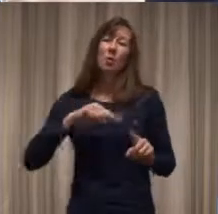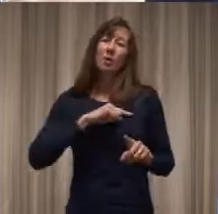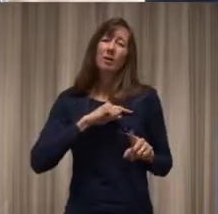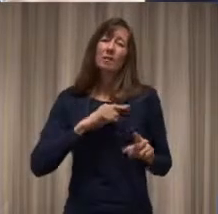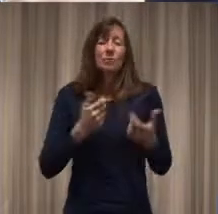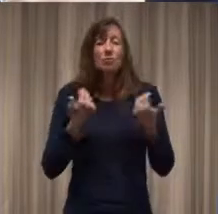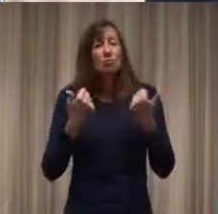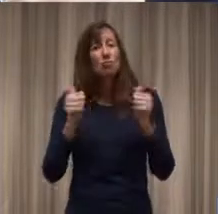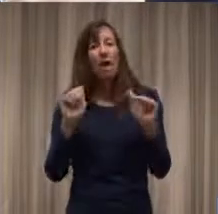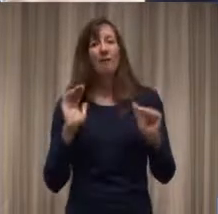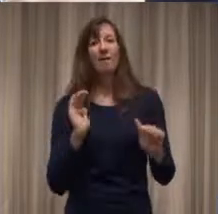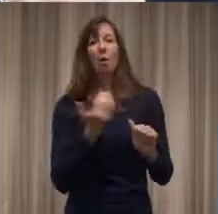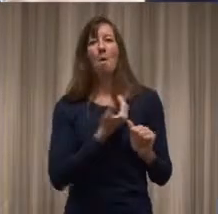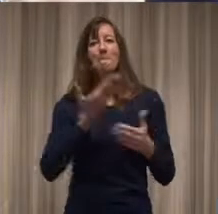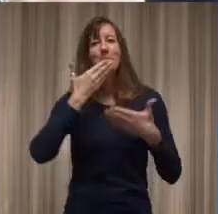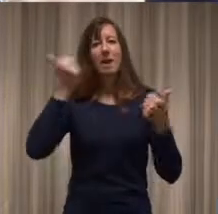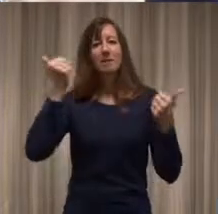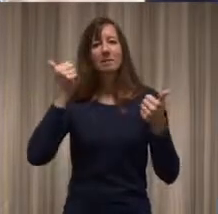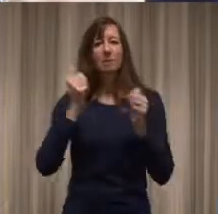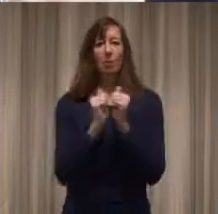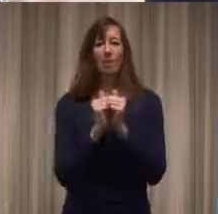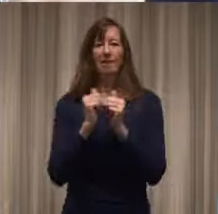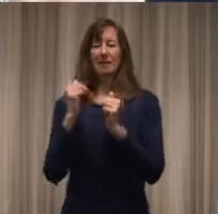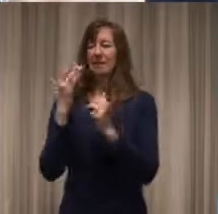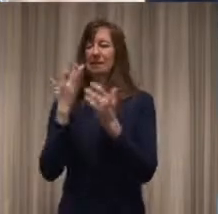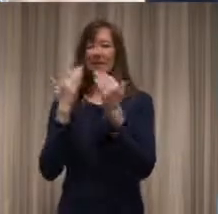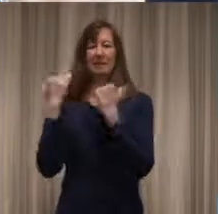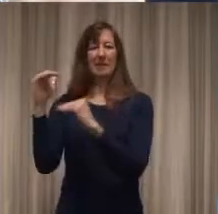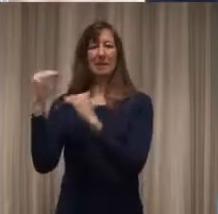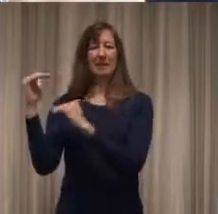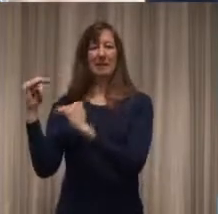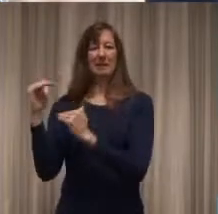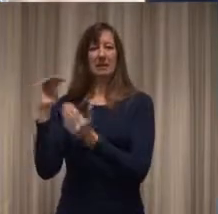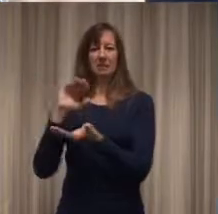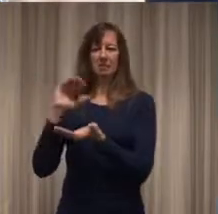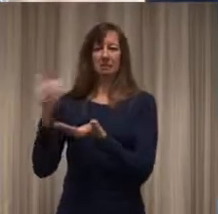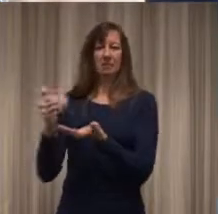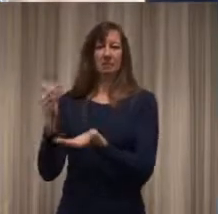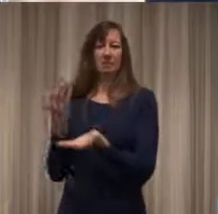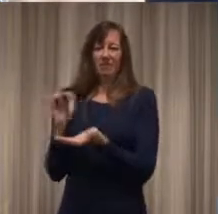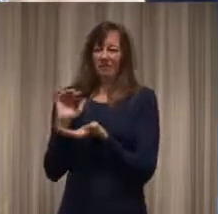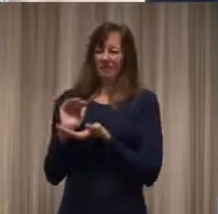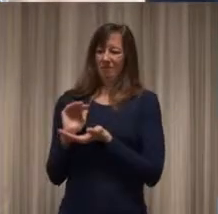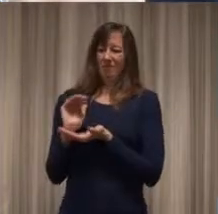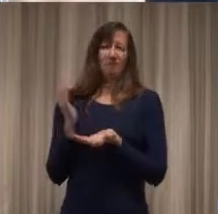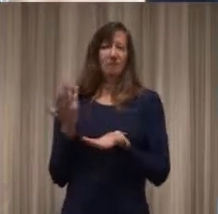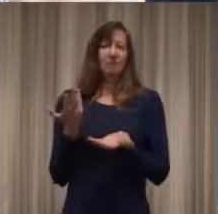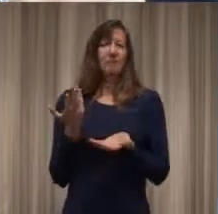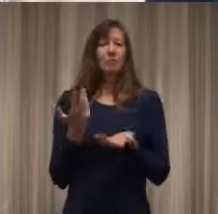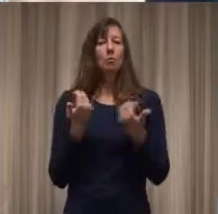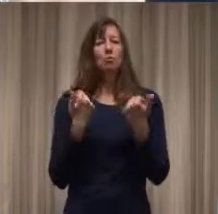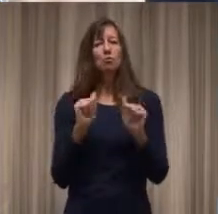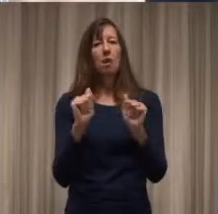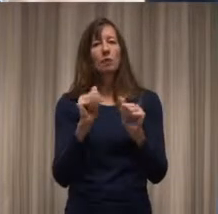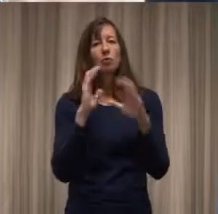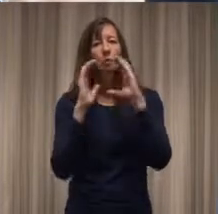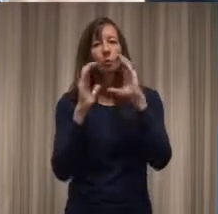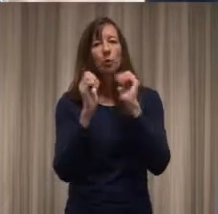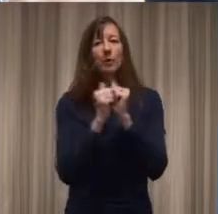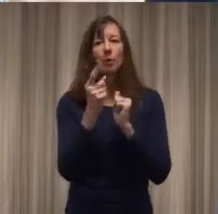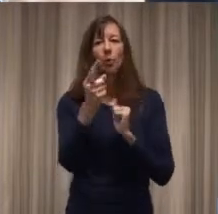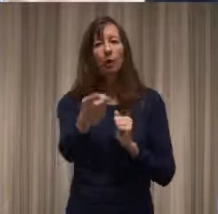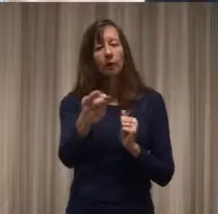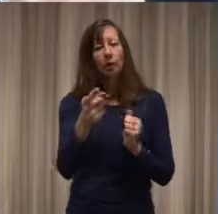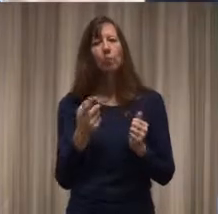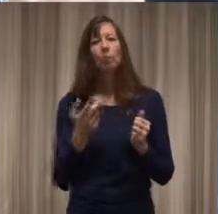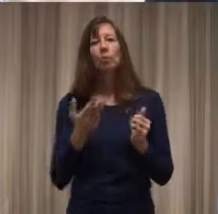going to need to continue to have patience, and that we will be communicating to you all throughout this process. I